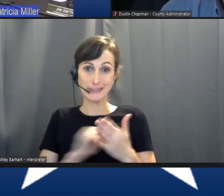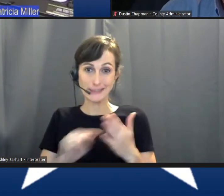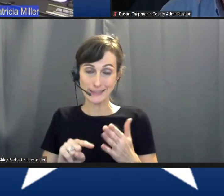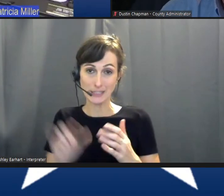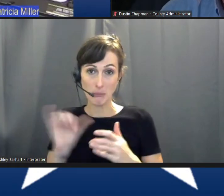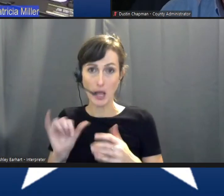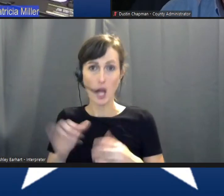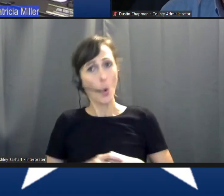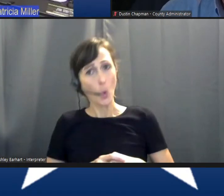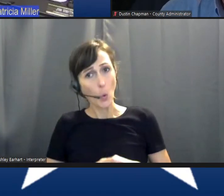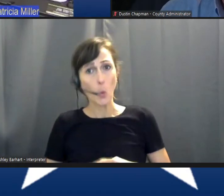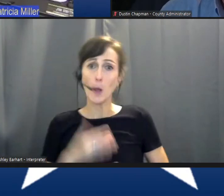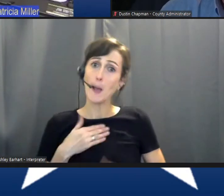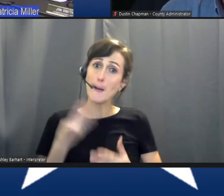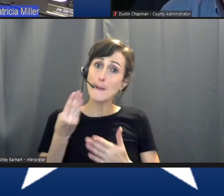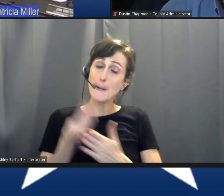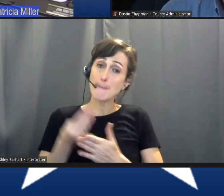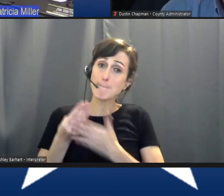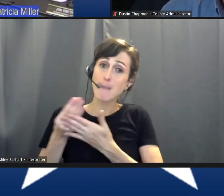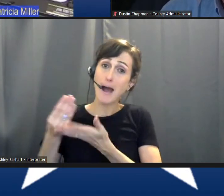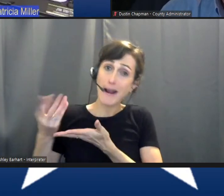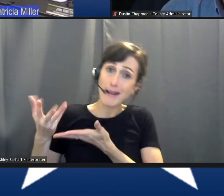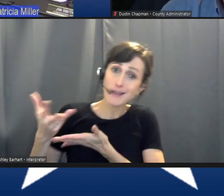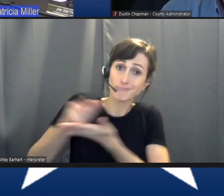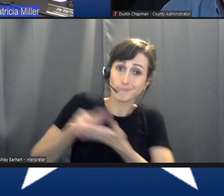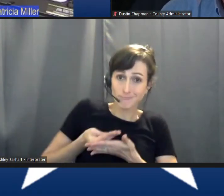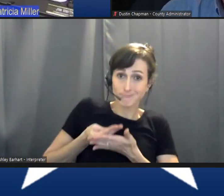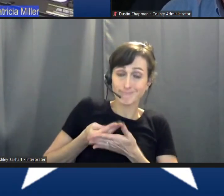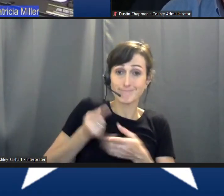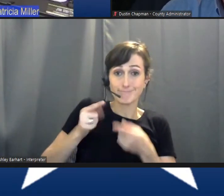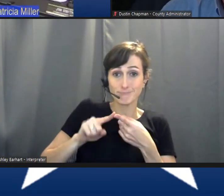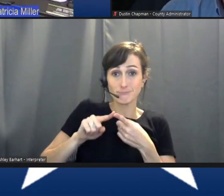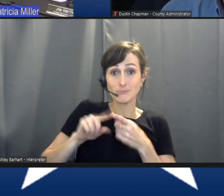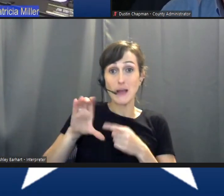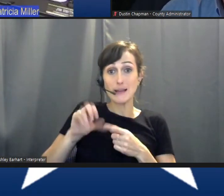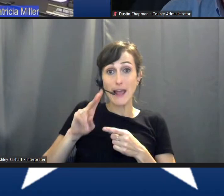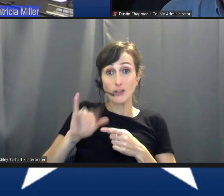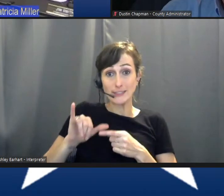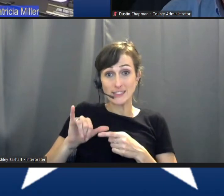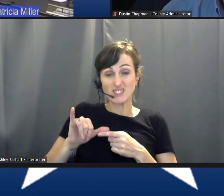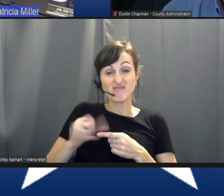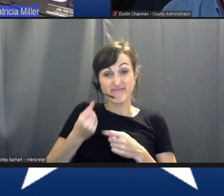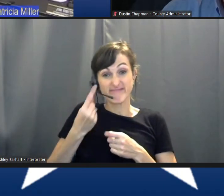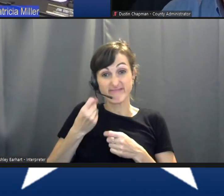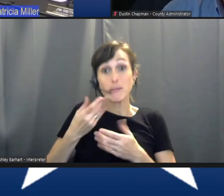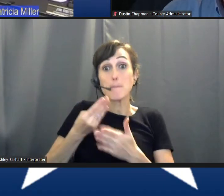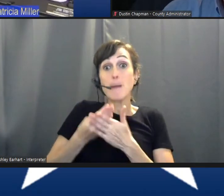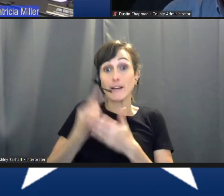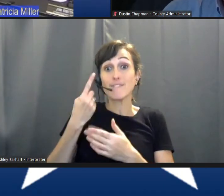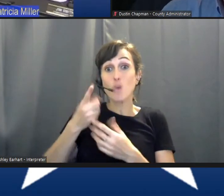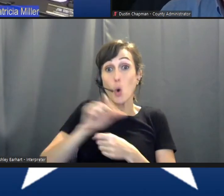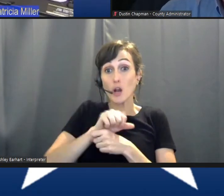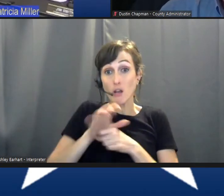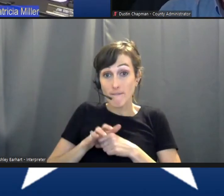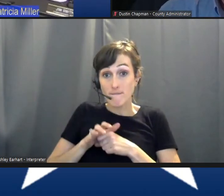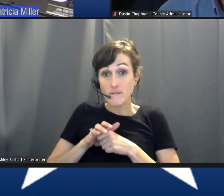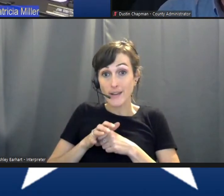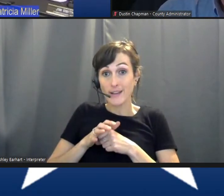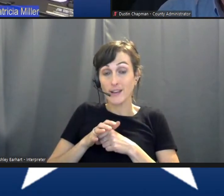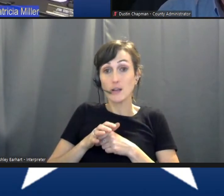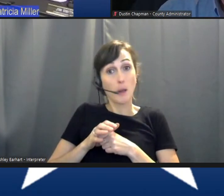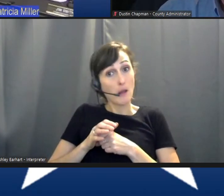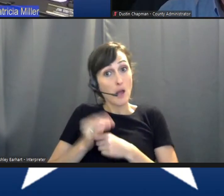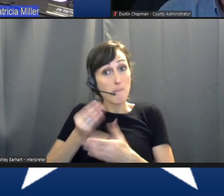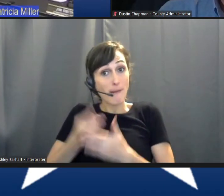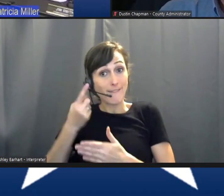came into the county that is supposed to benefit the community because of the pandemic, but then we held all of that